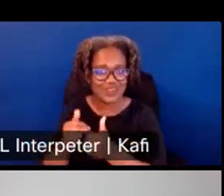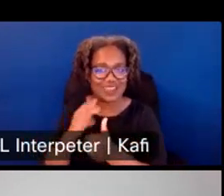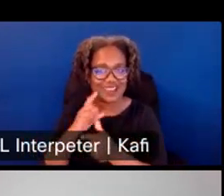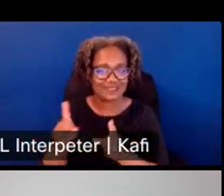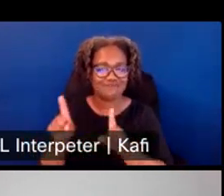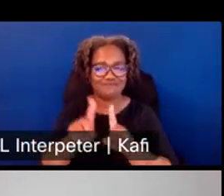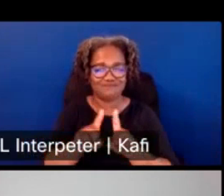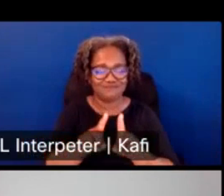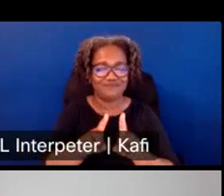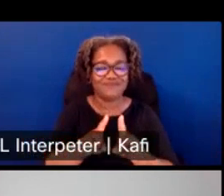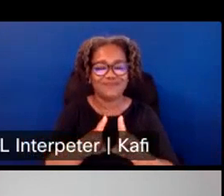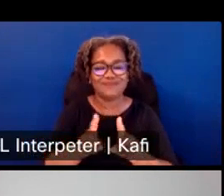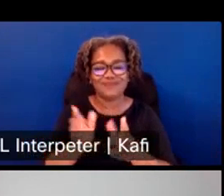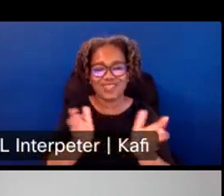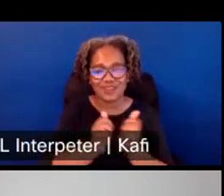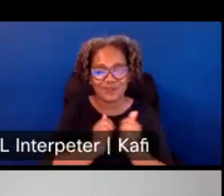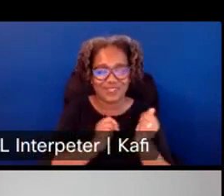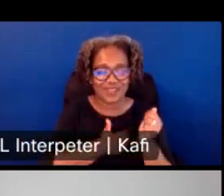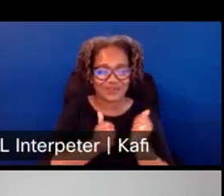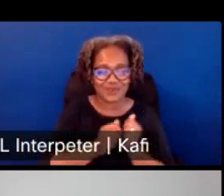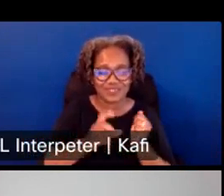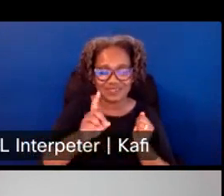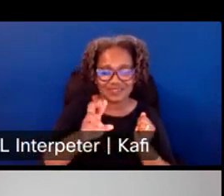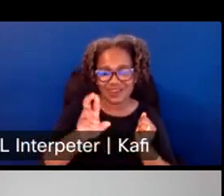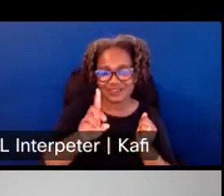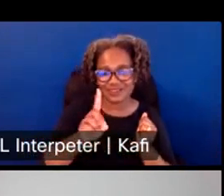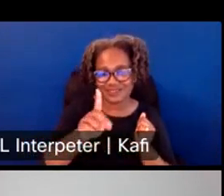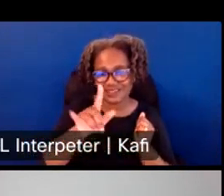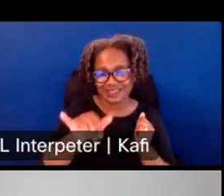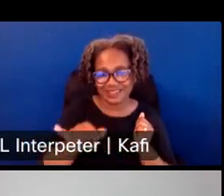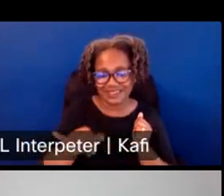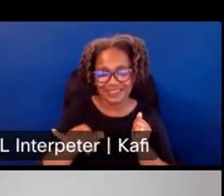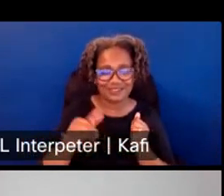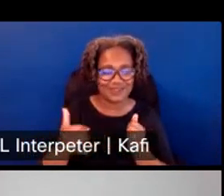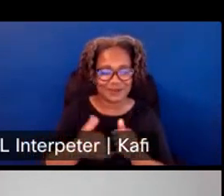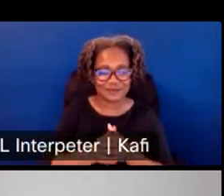assuming that Wendy is checking with them, literally, we talked to call them about